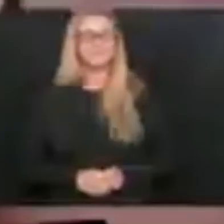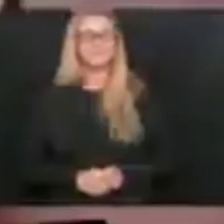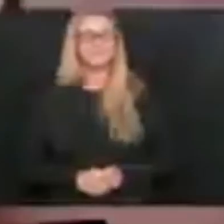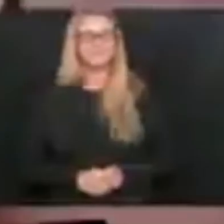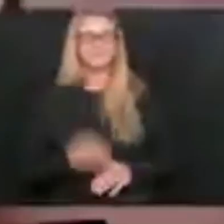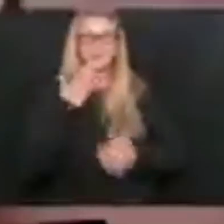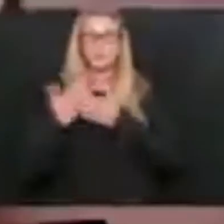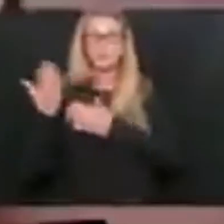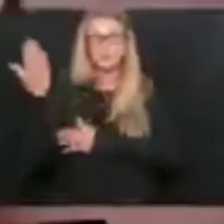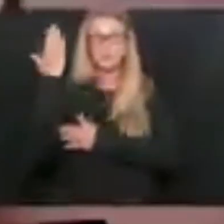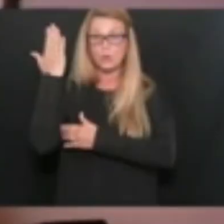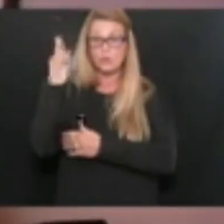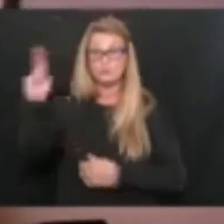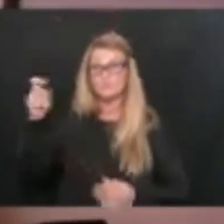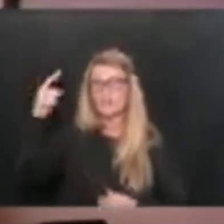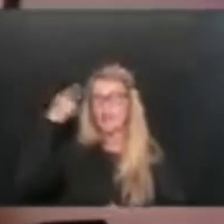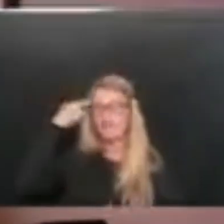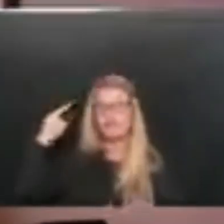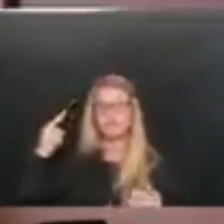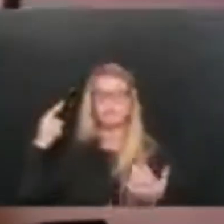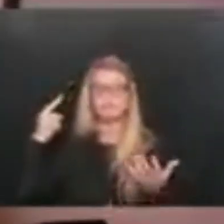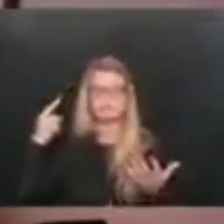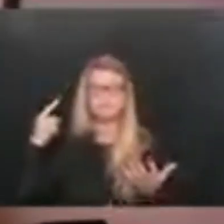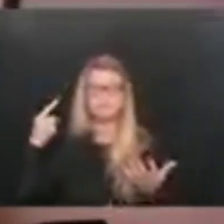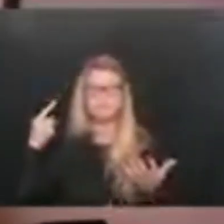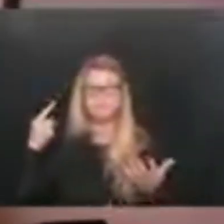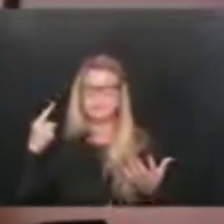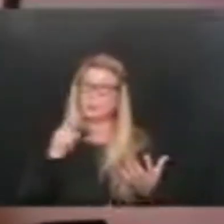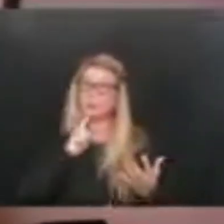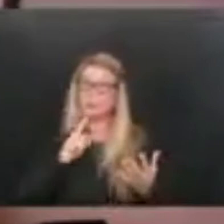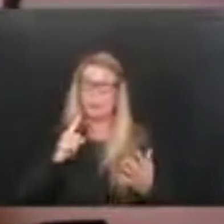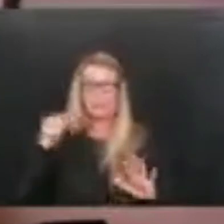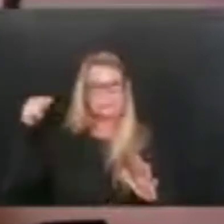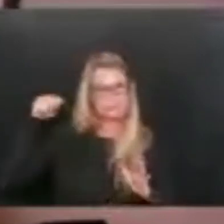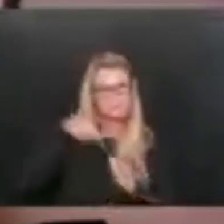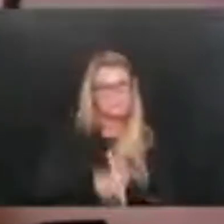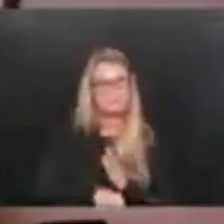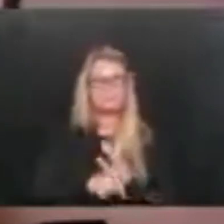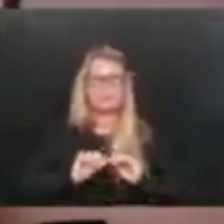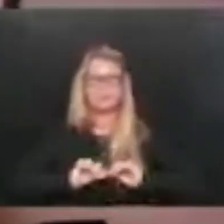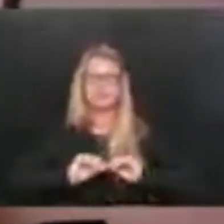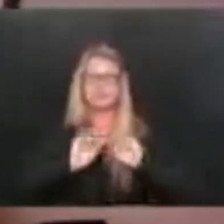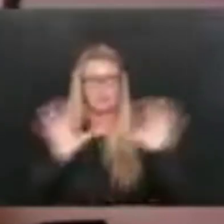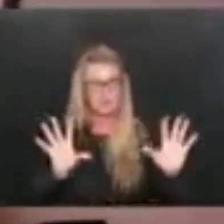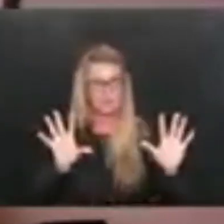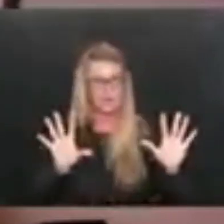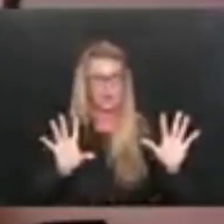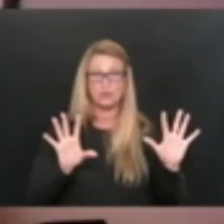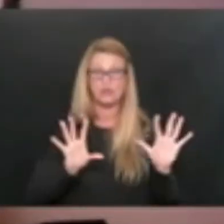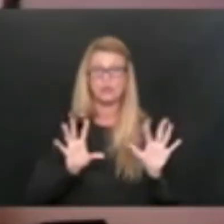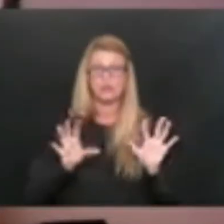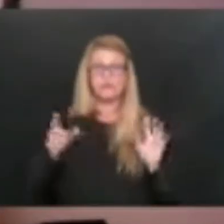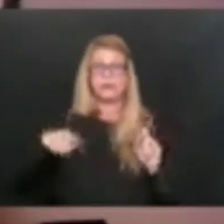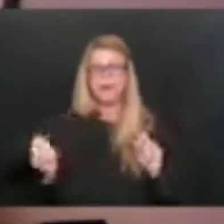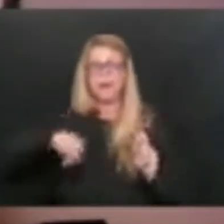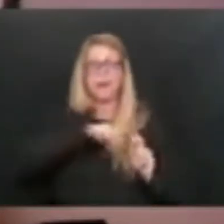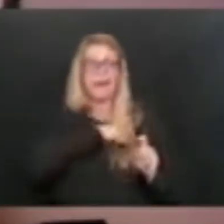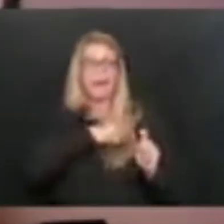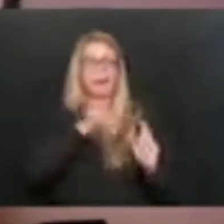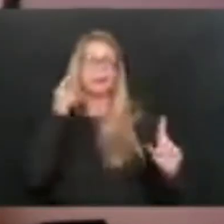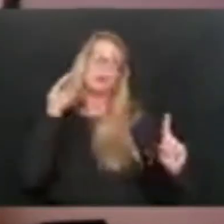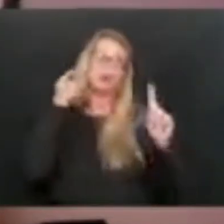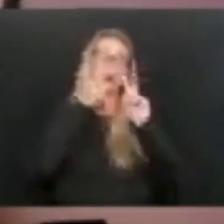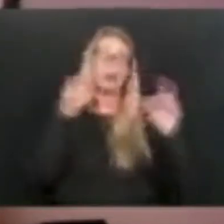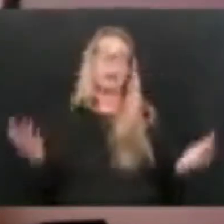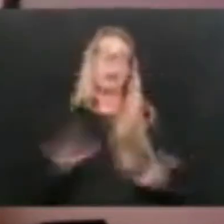The governor was very explicit and very clear about his call to all of us in West